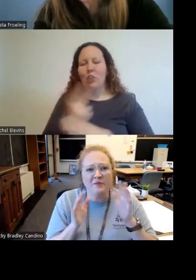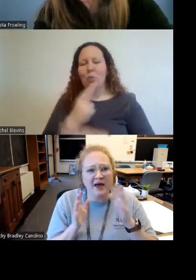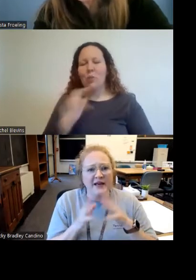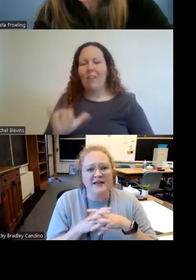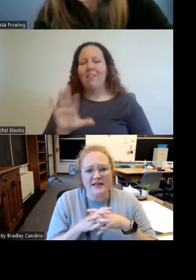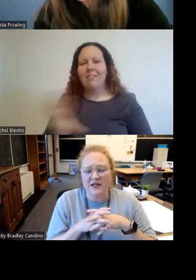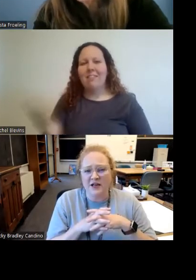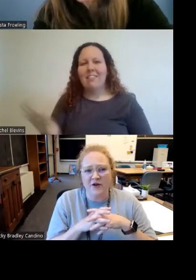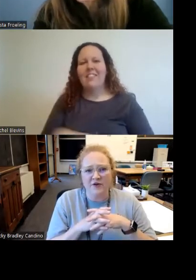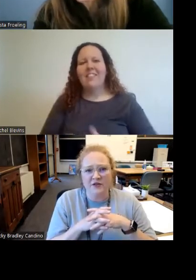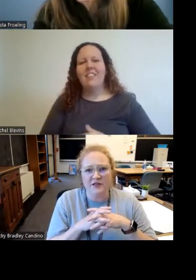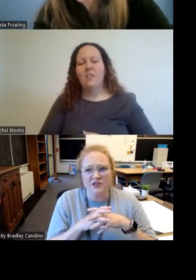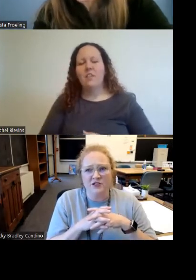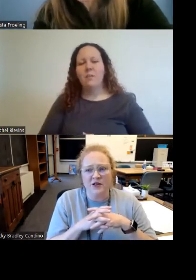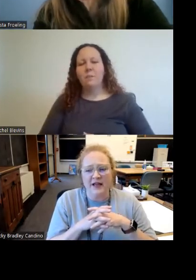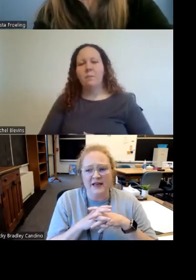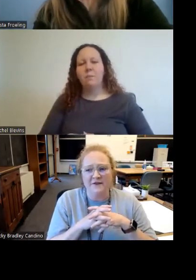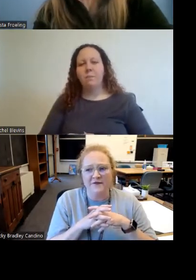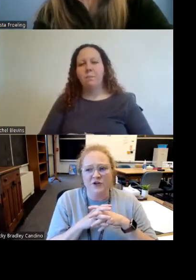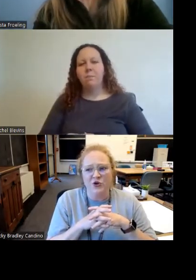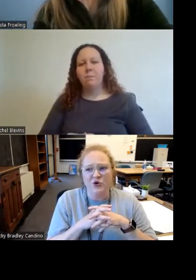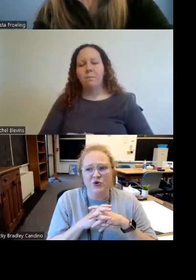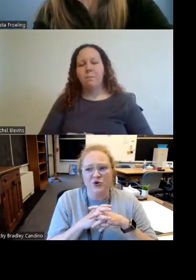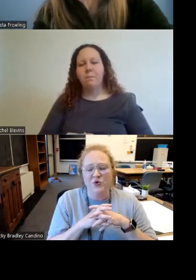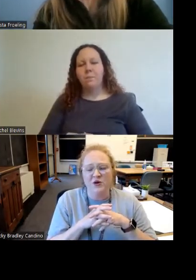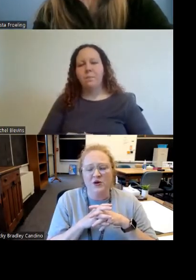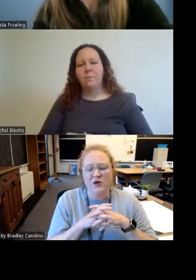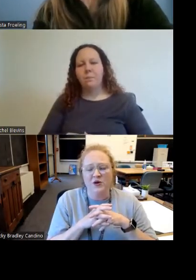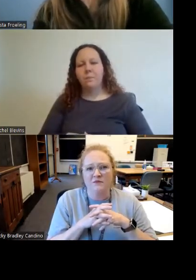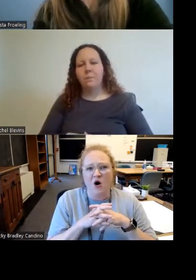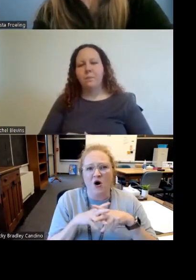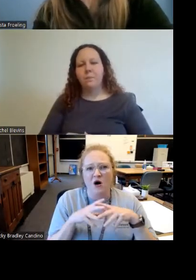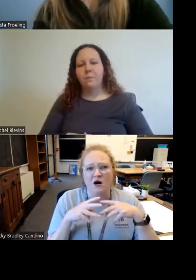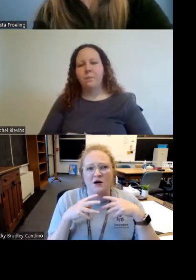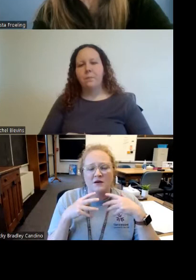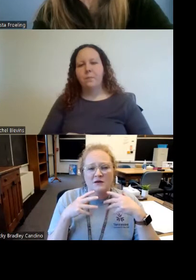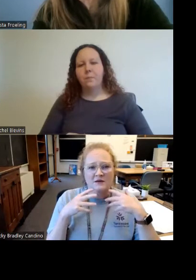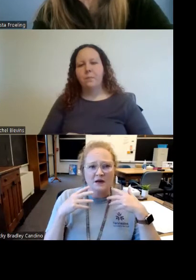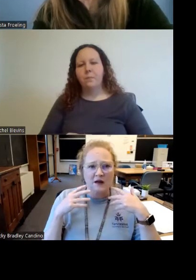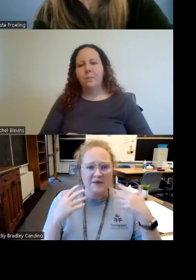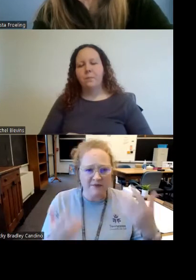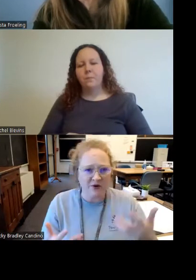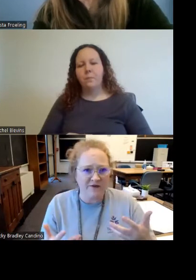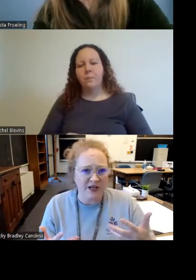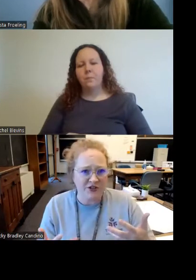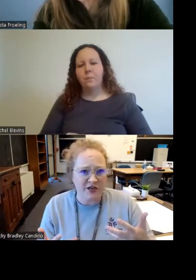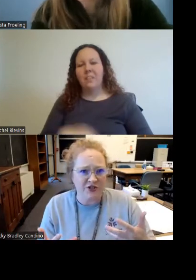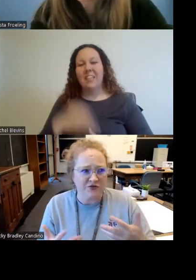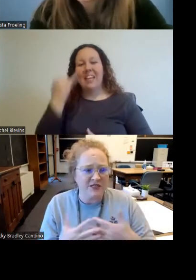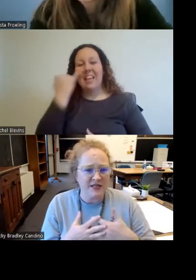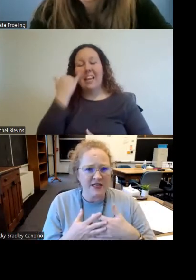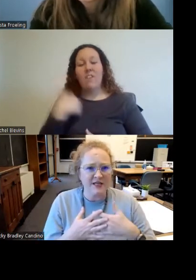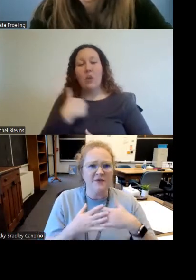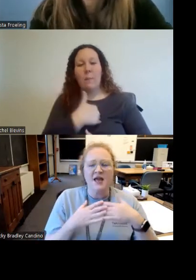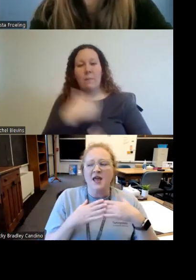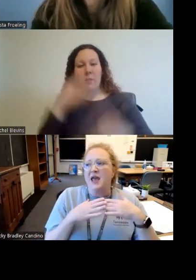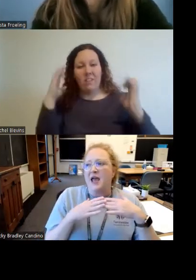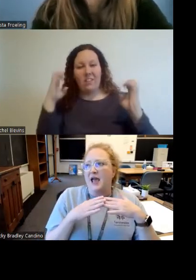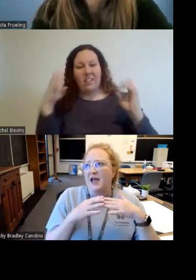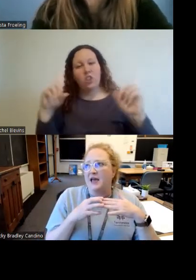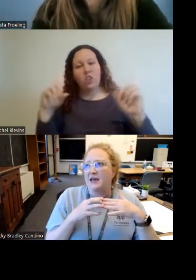But it, you know, if you are a member of an educational